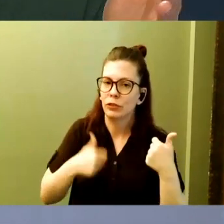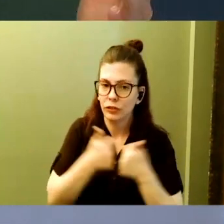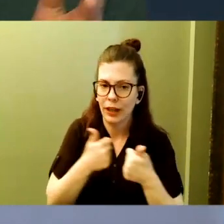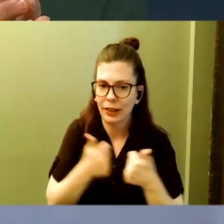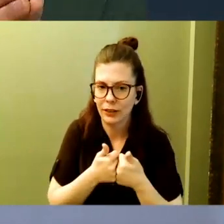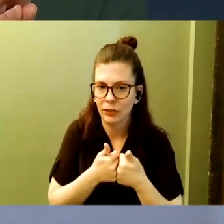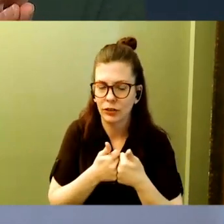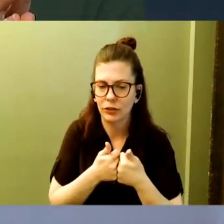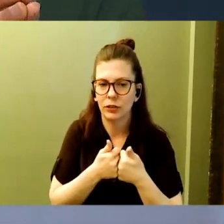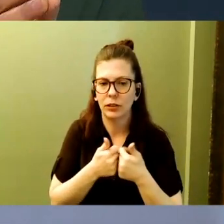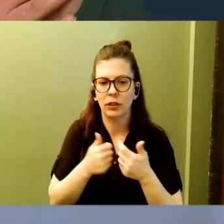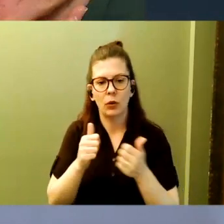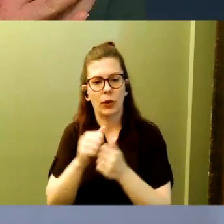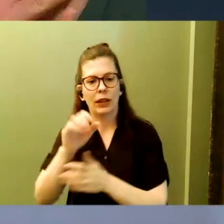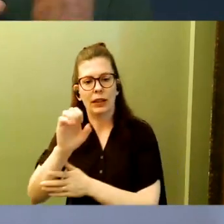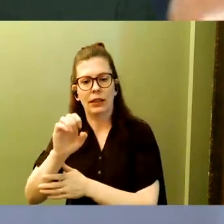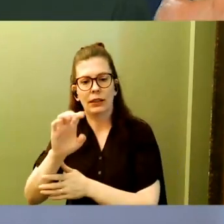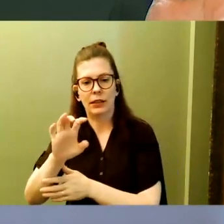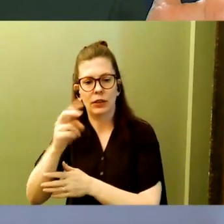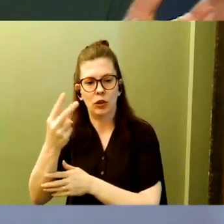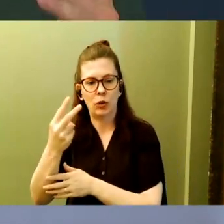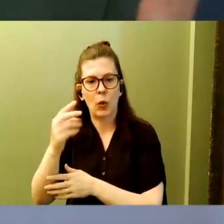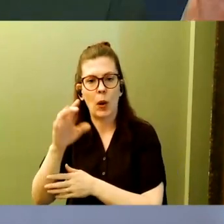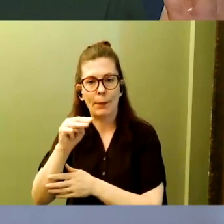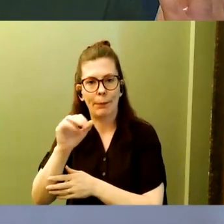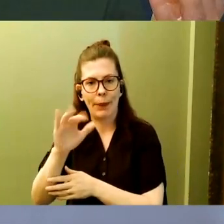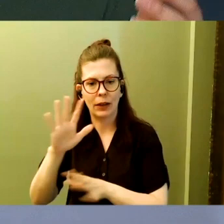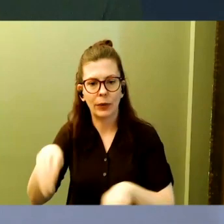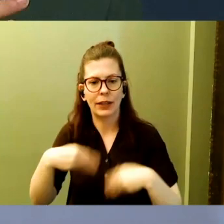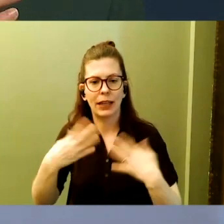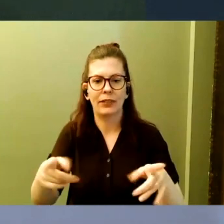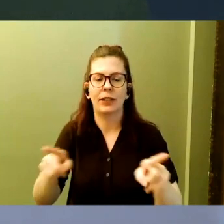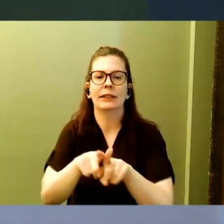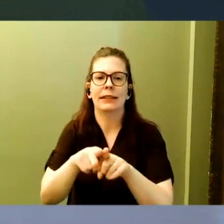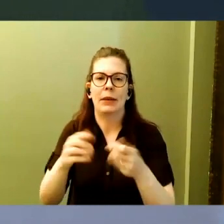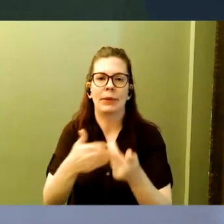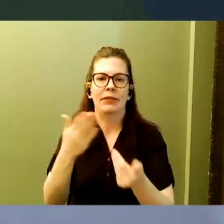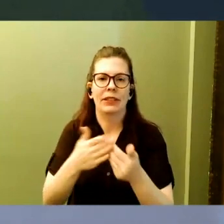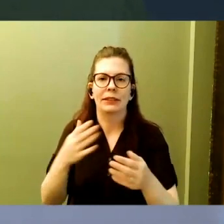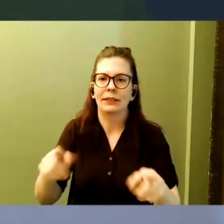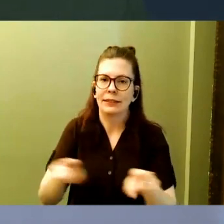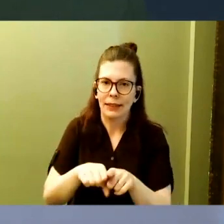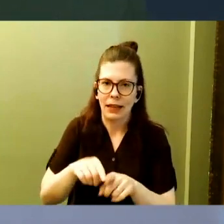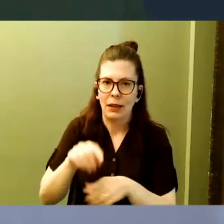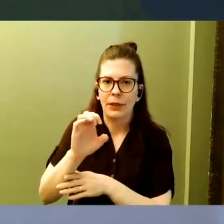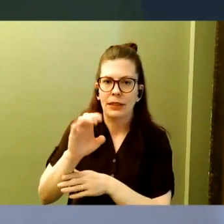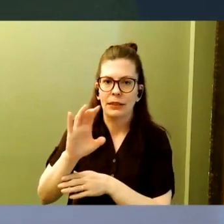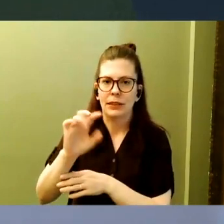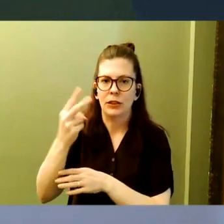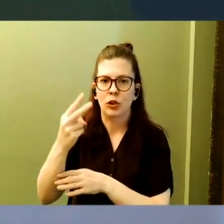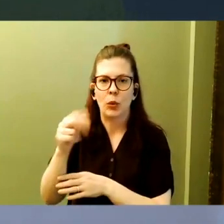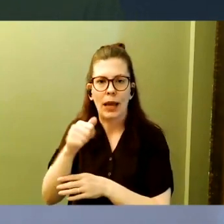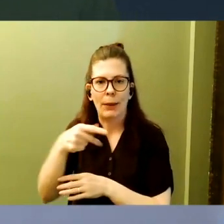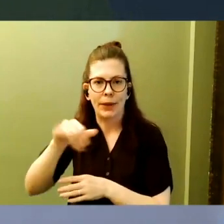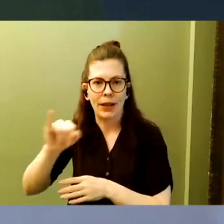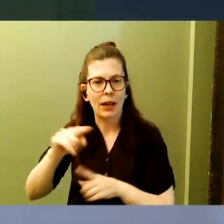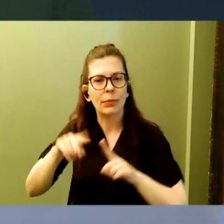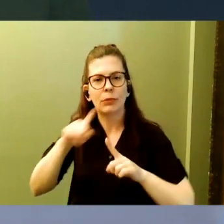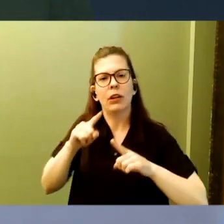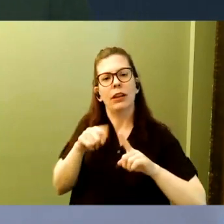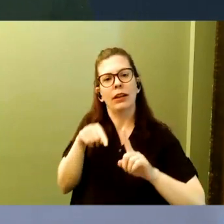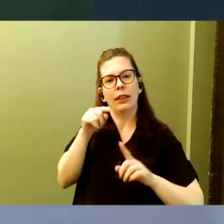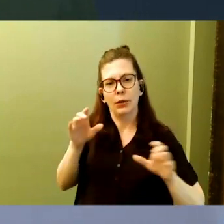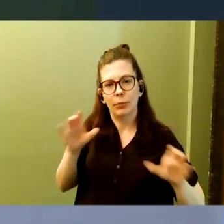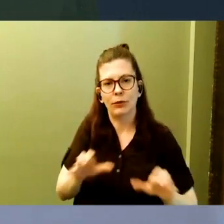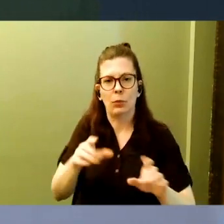With EC2 Mac, what we did is we gave them the same convenience, same EC2 APIs, but the bare metal performance on an Apple Mac computer. I